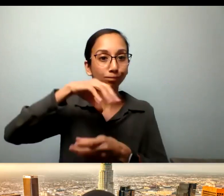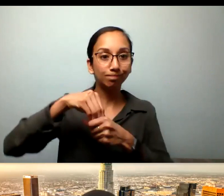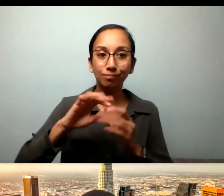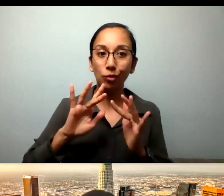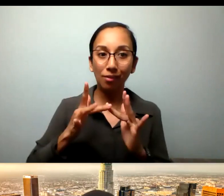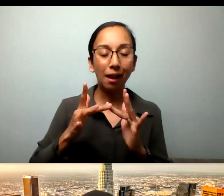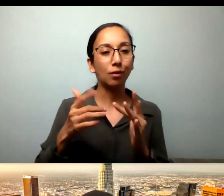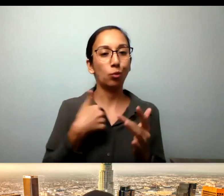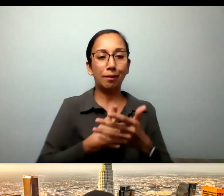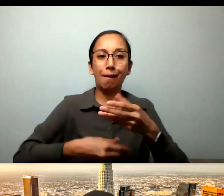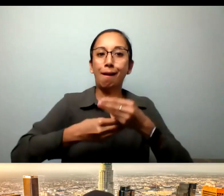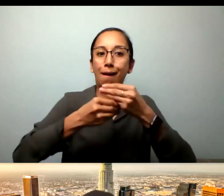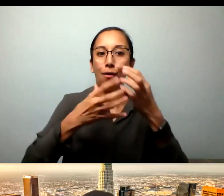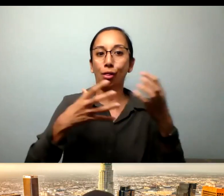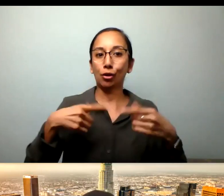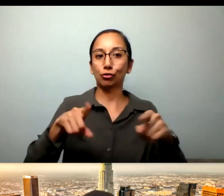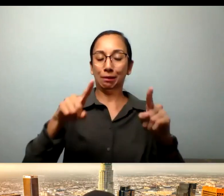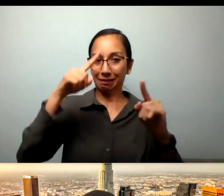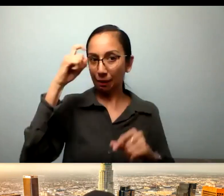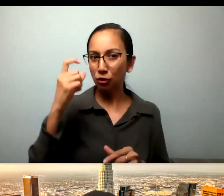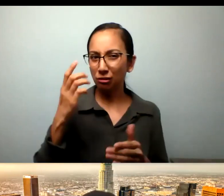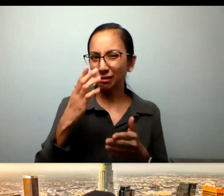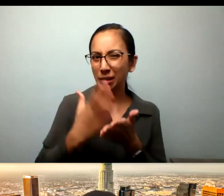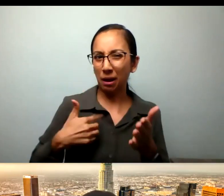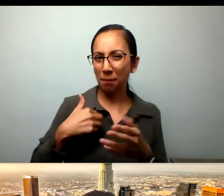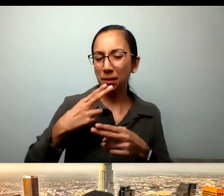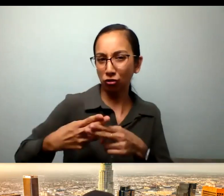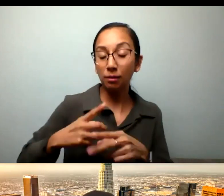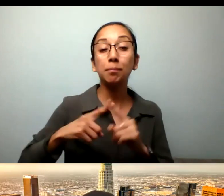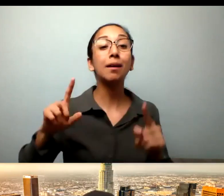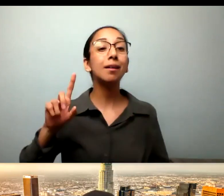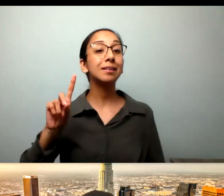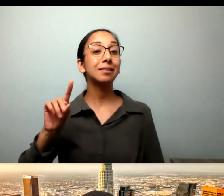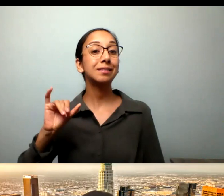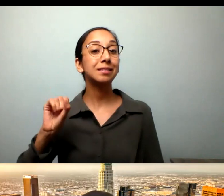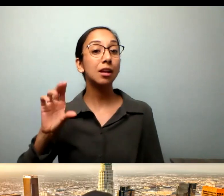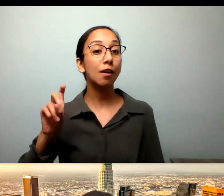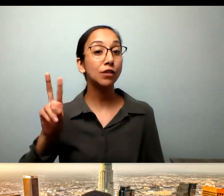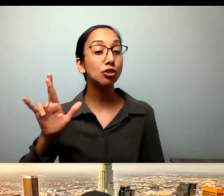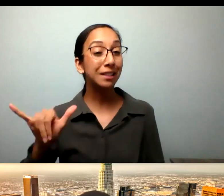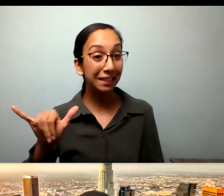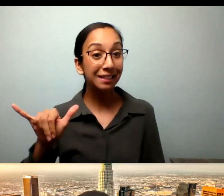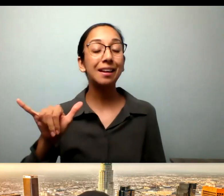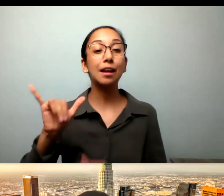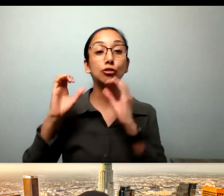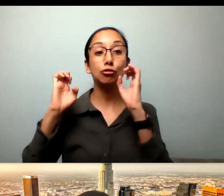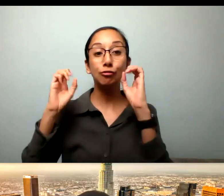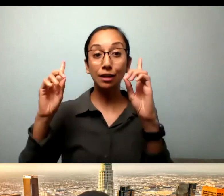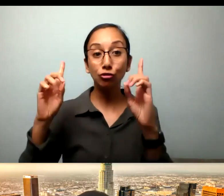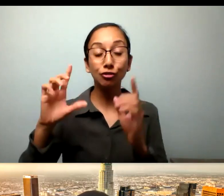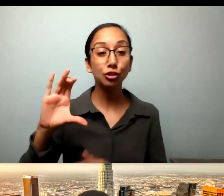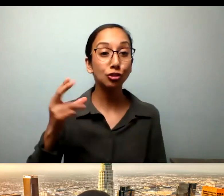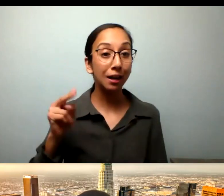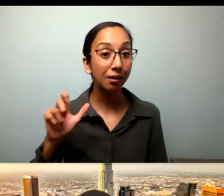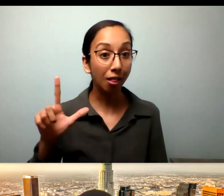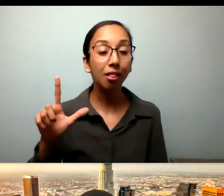over the summer, some of that I've mentioned, but Discovery Education Channel is another one that can really keep our students engaged and our